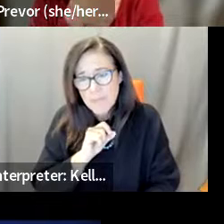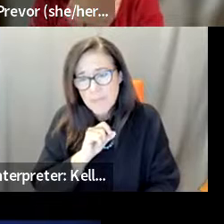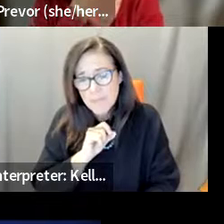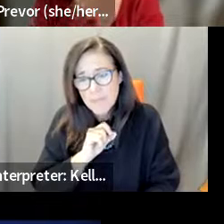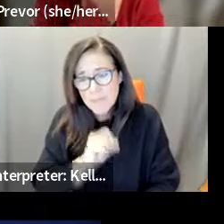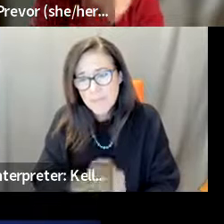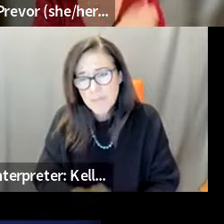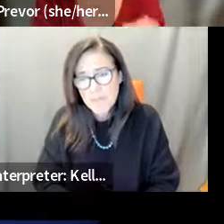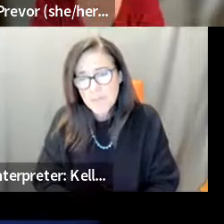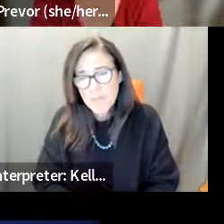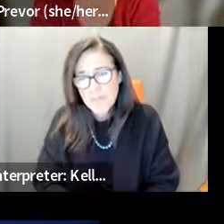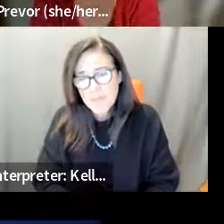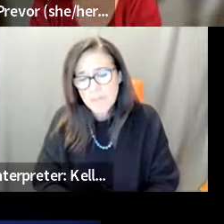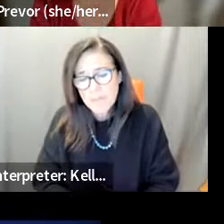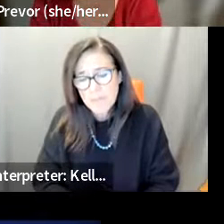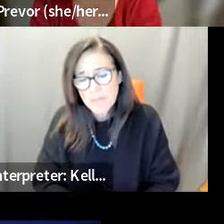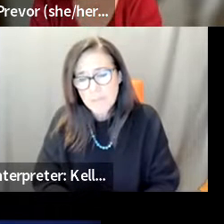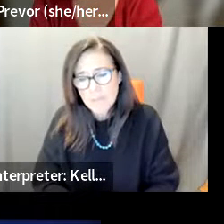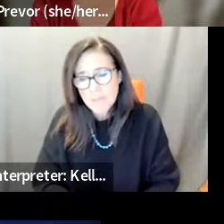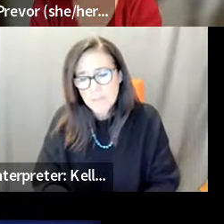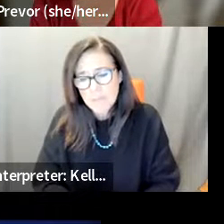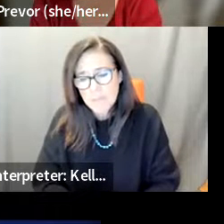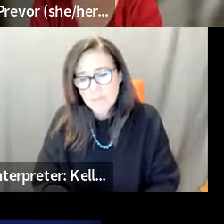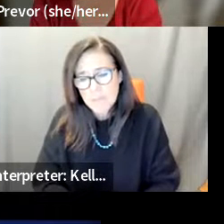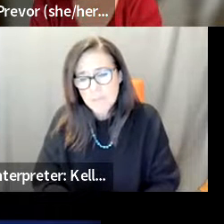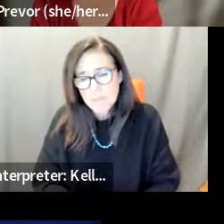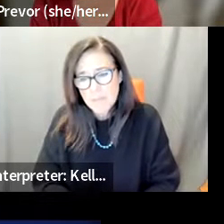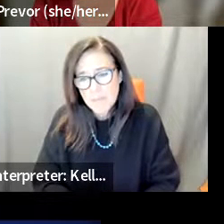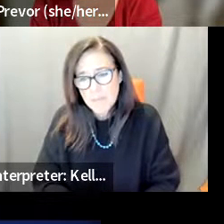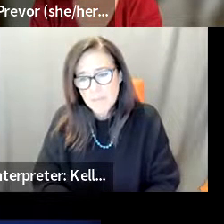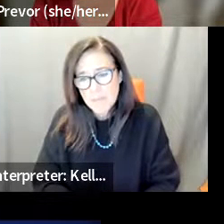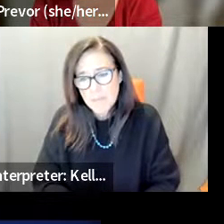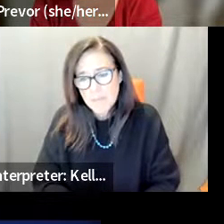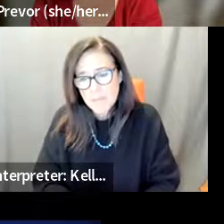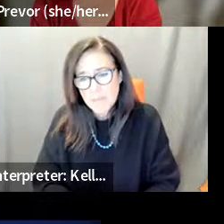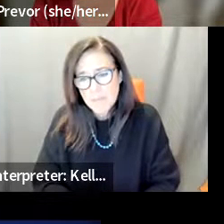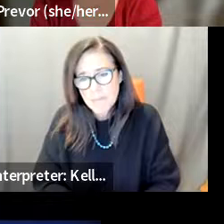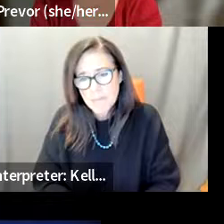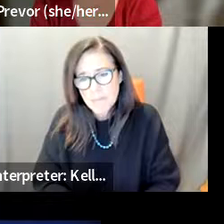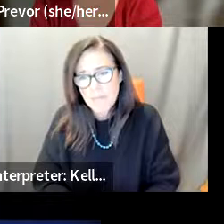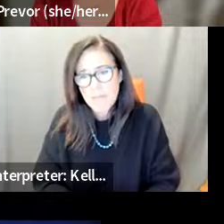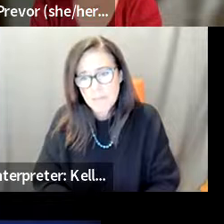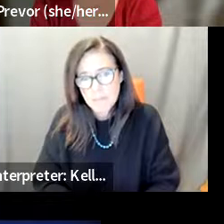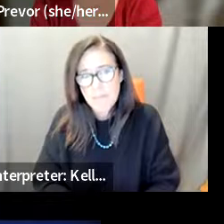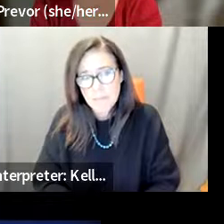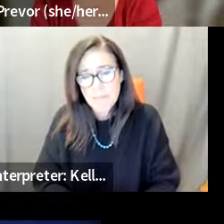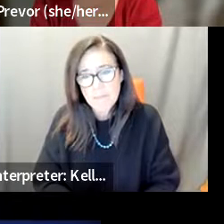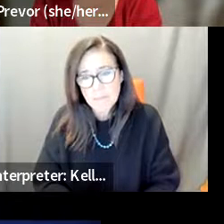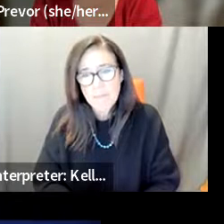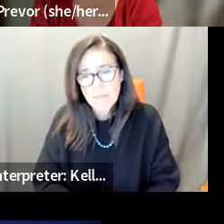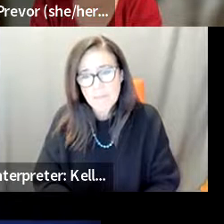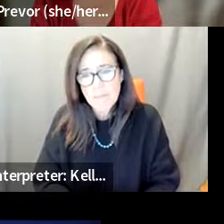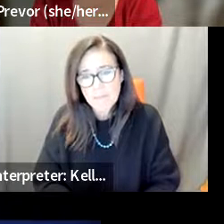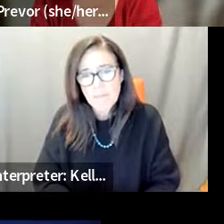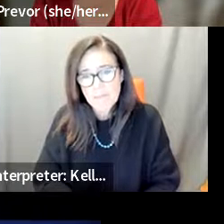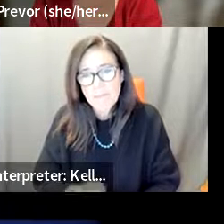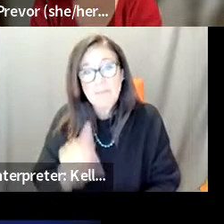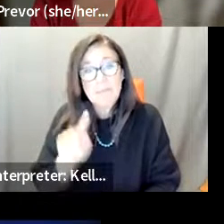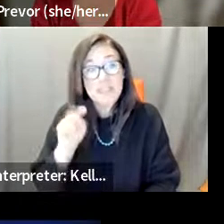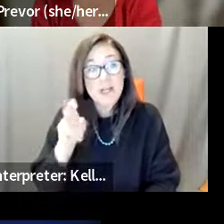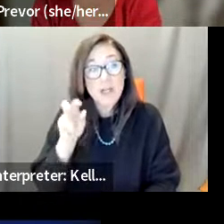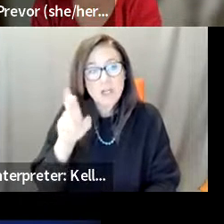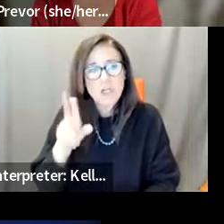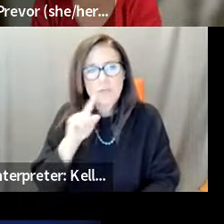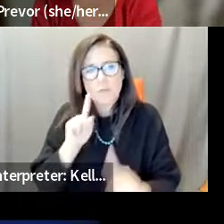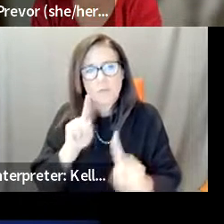interested in learning the process of